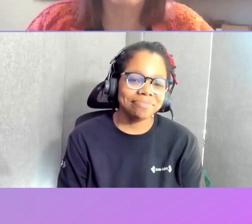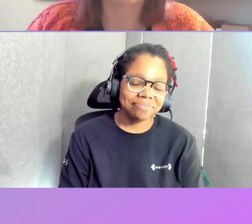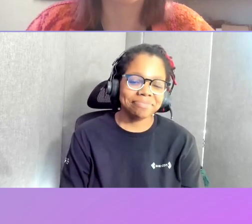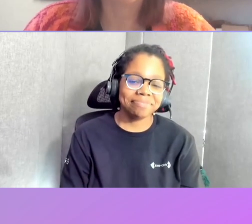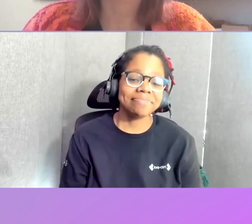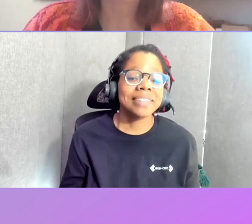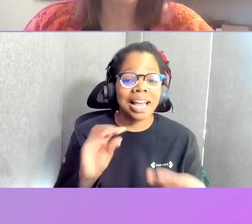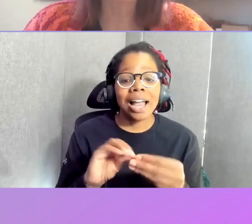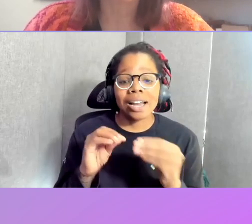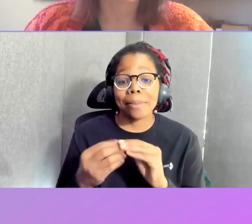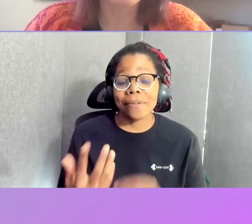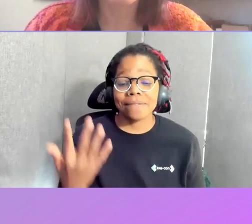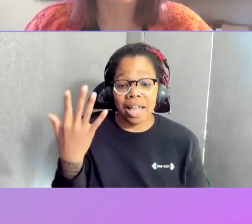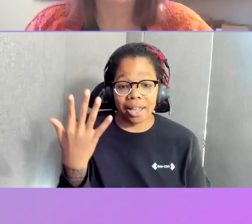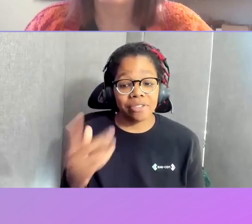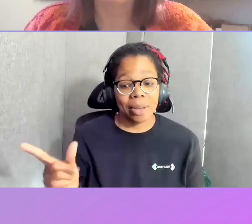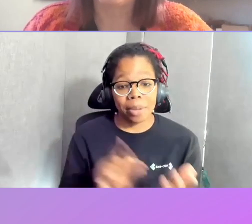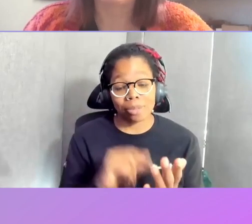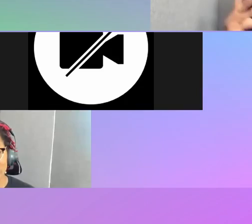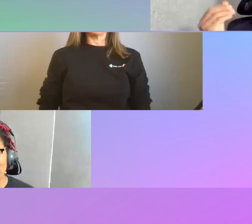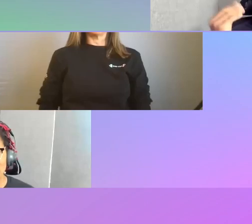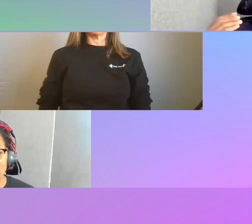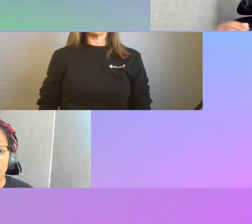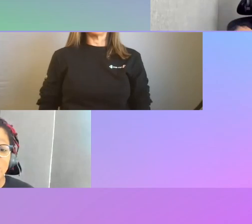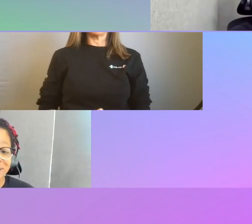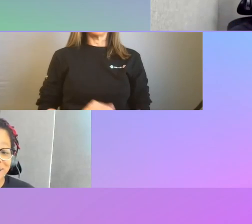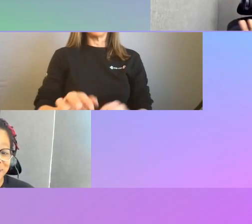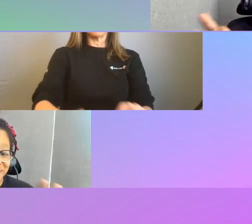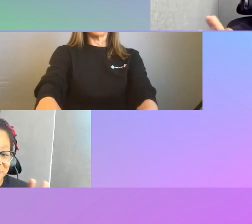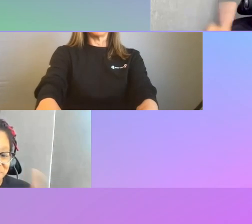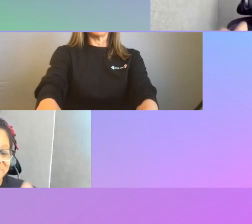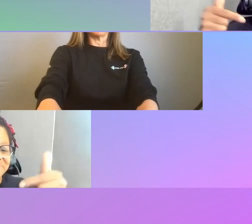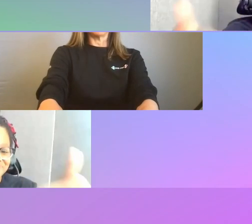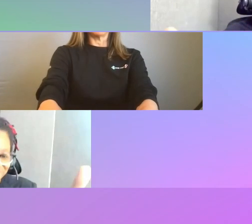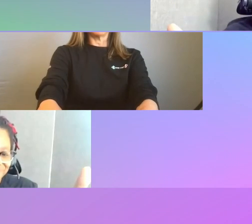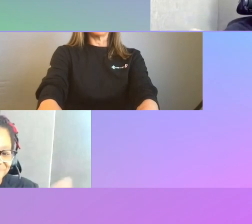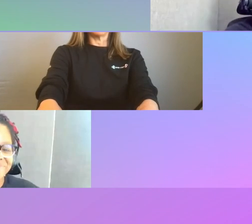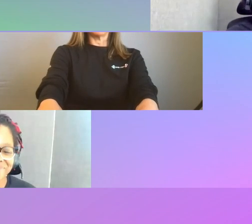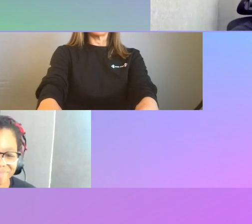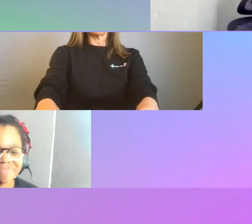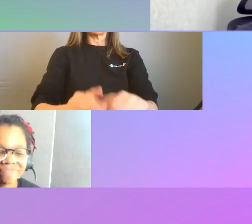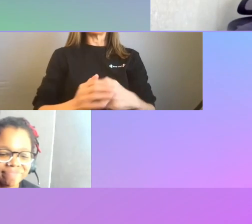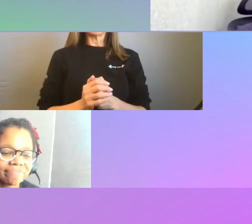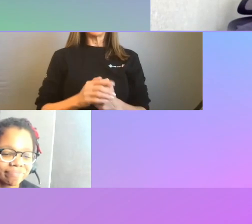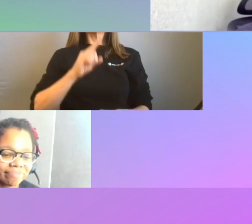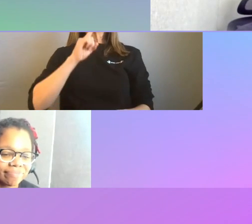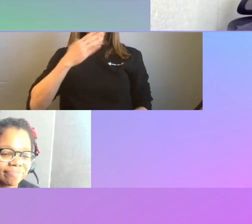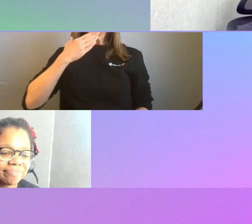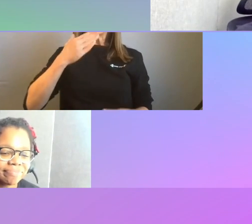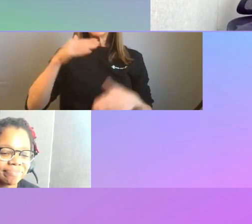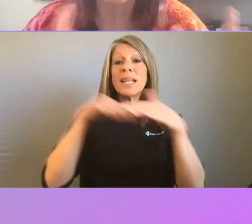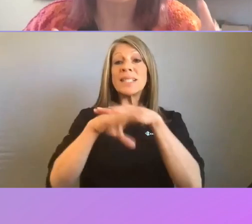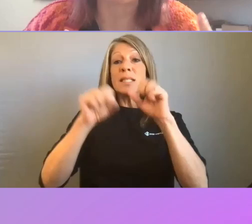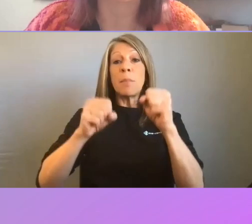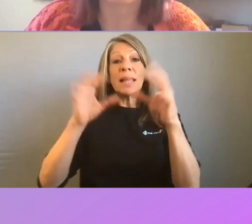Number 5, publish an external accessibility statement. Usually really good accessibility statements have